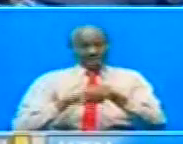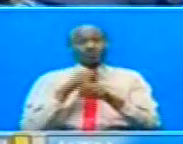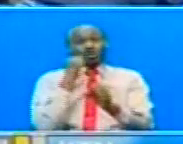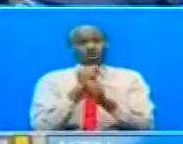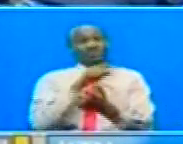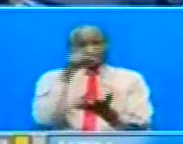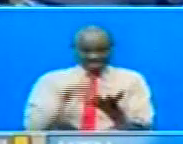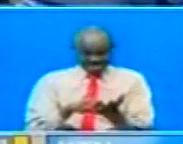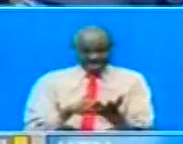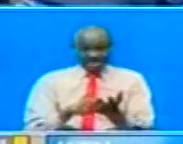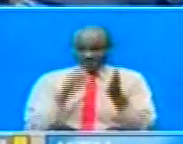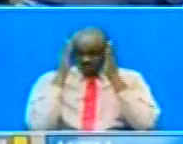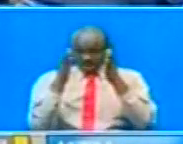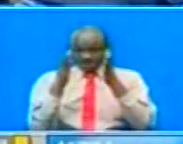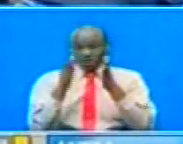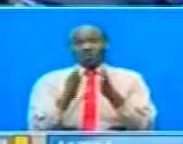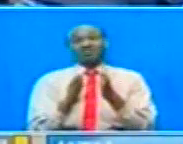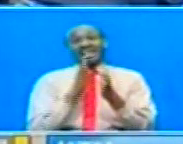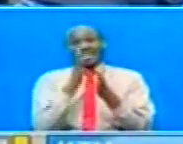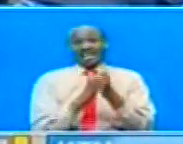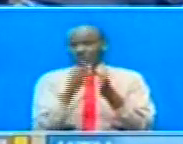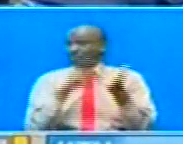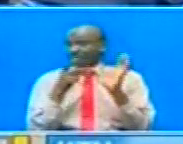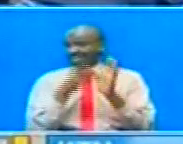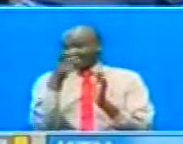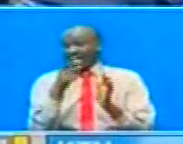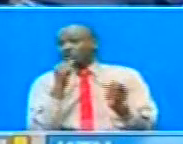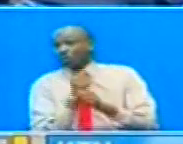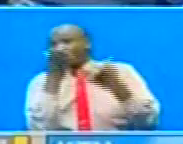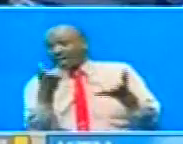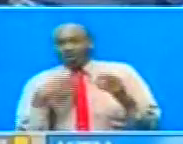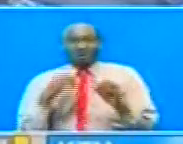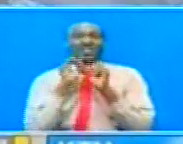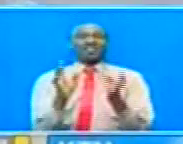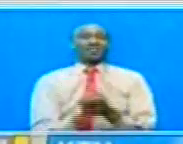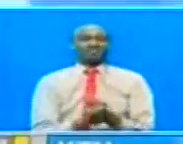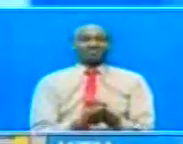focusing on the standard gauge railway and asking, are there jobs in this for Kenyans? Buenos dias, thank you.